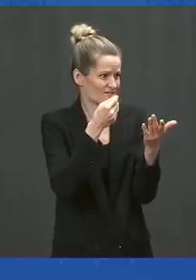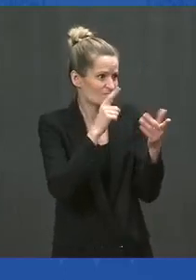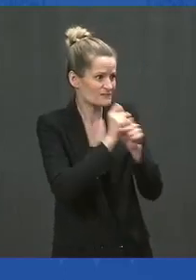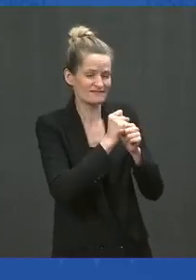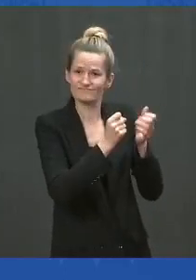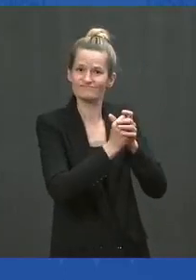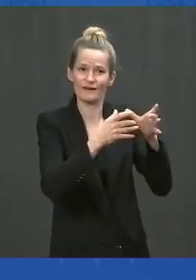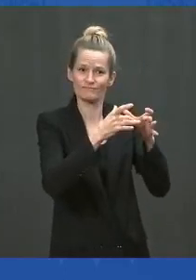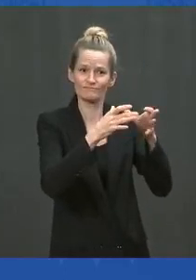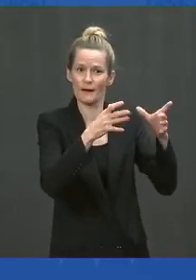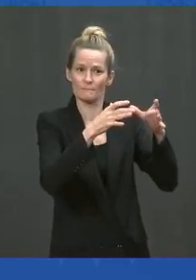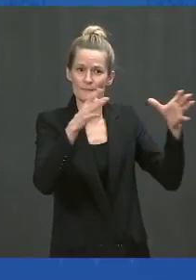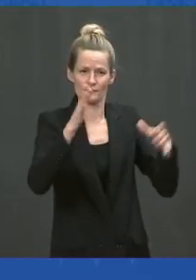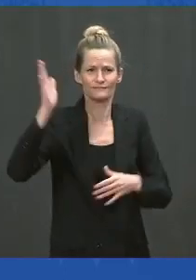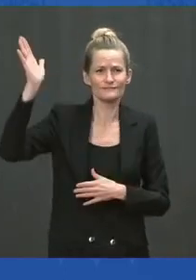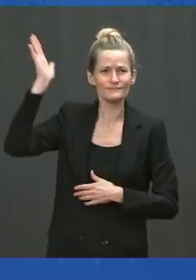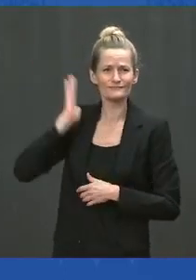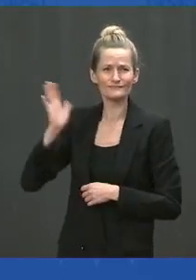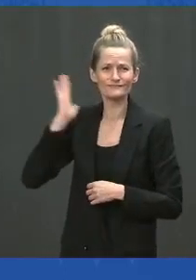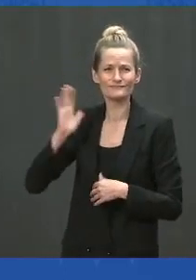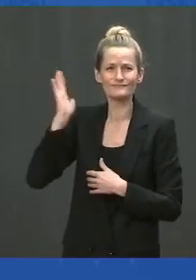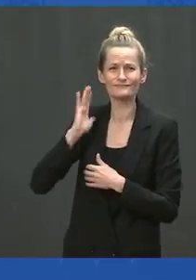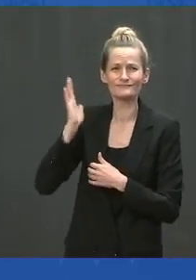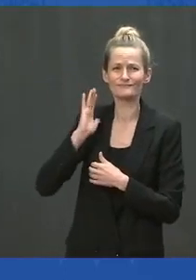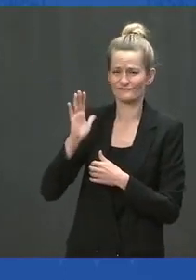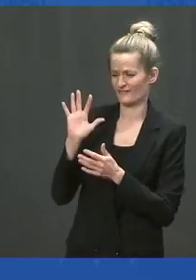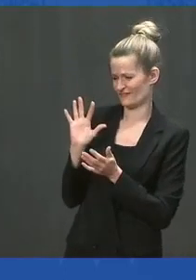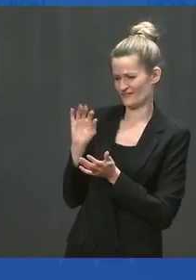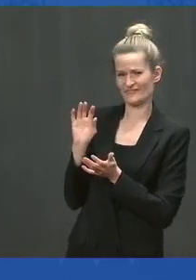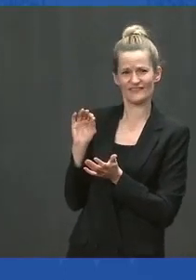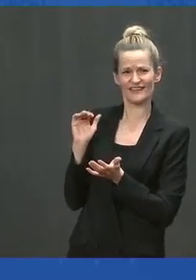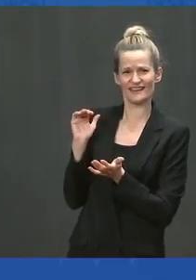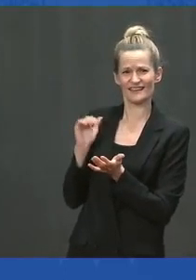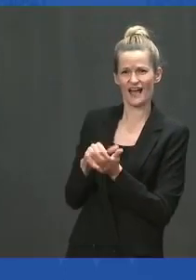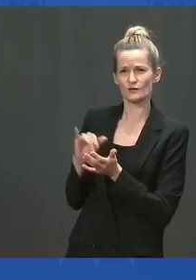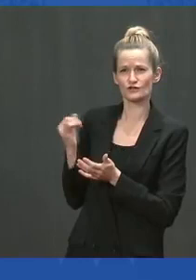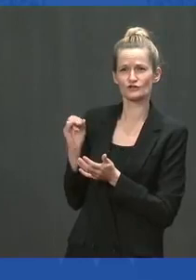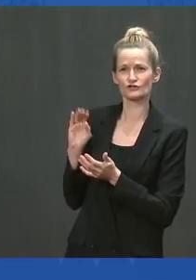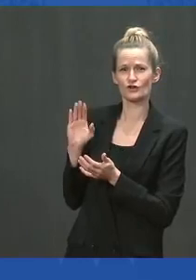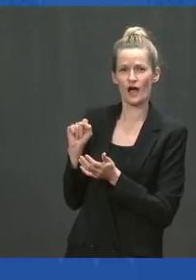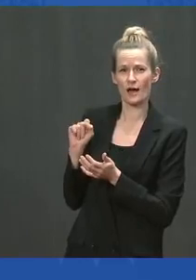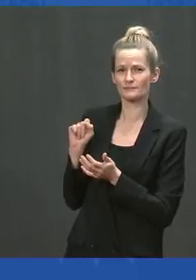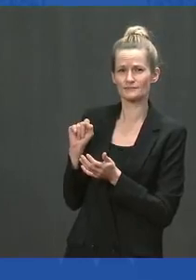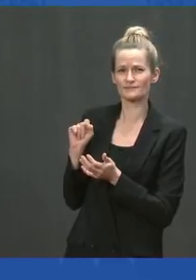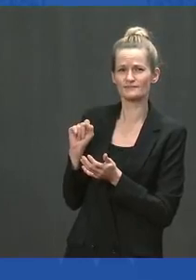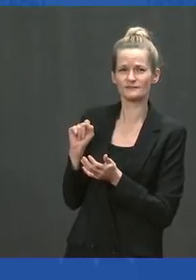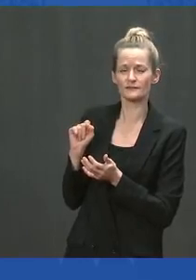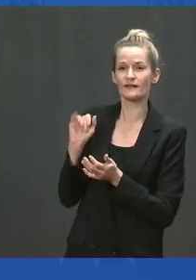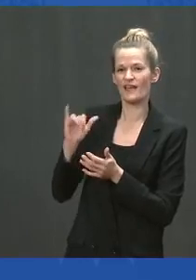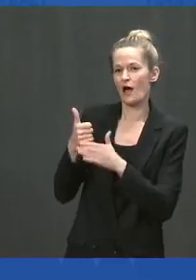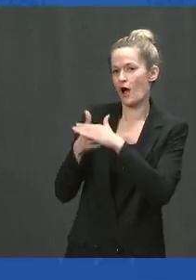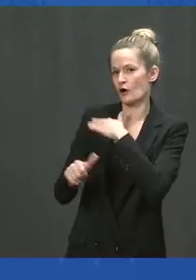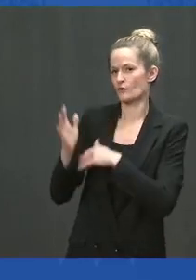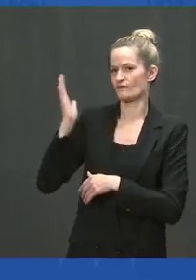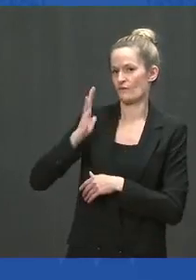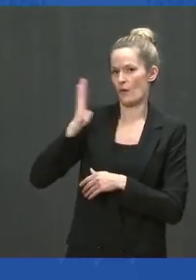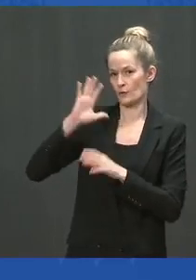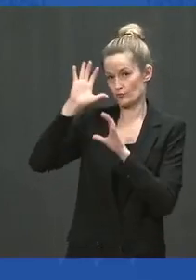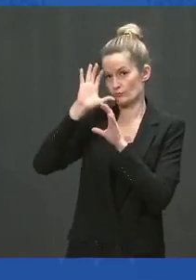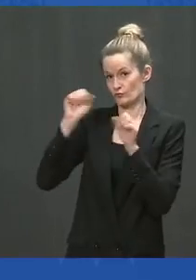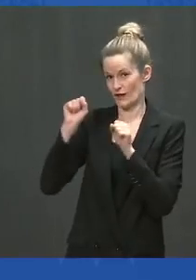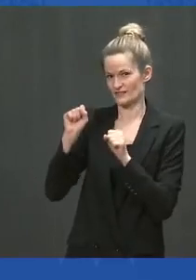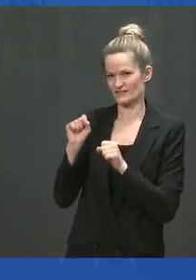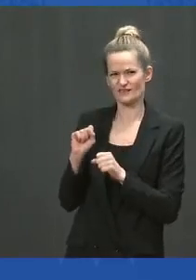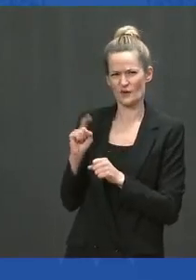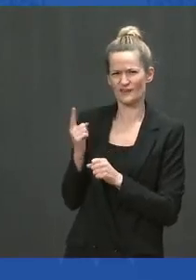50,000 jobs in the last 3 months of the previous administration. Look, even so,